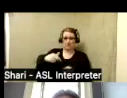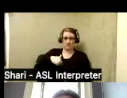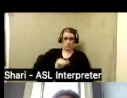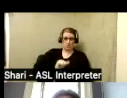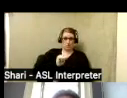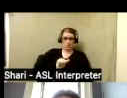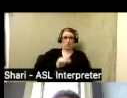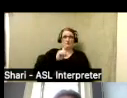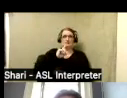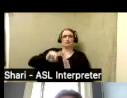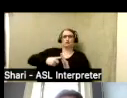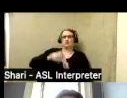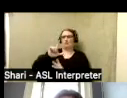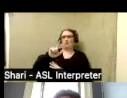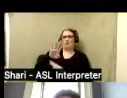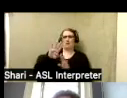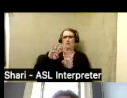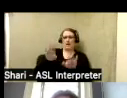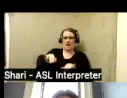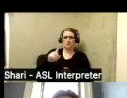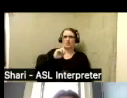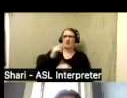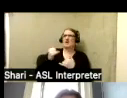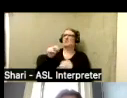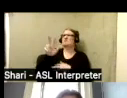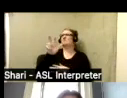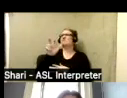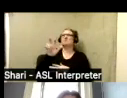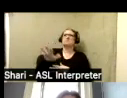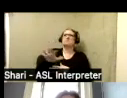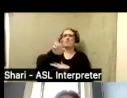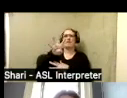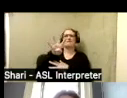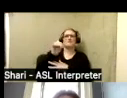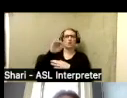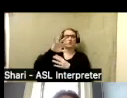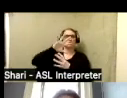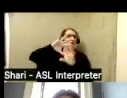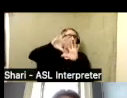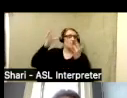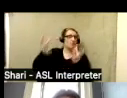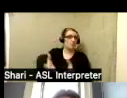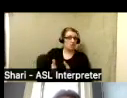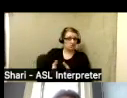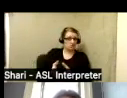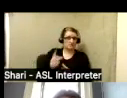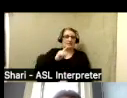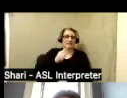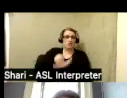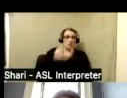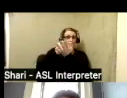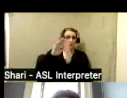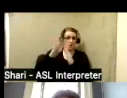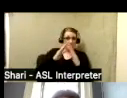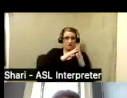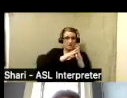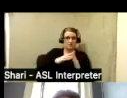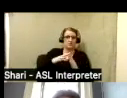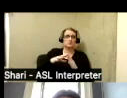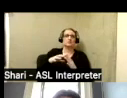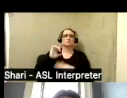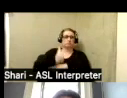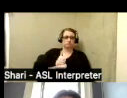original clubhouse. There are now some 340 around the world. But it's a therapeutic community that was founded in 1948